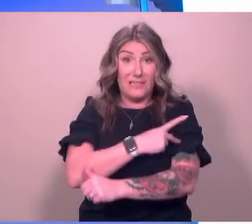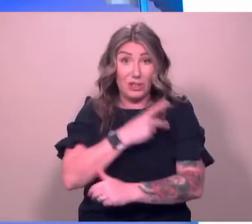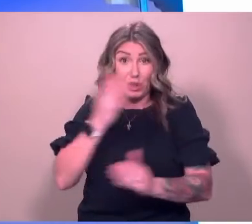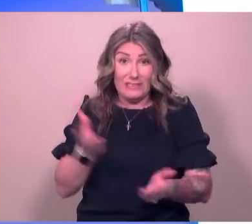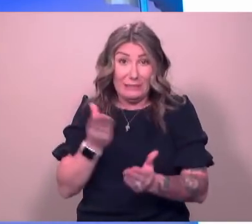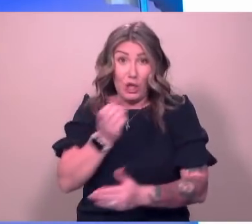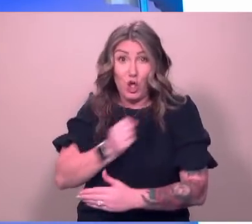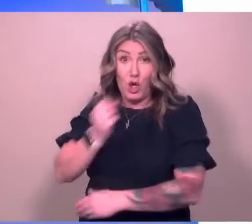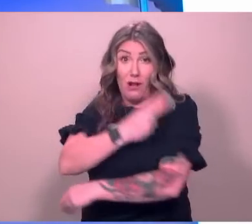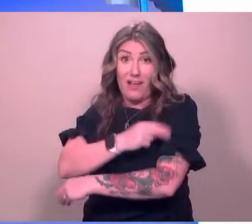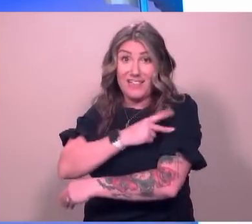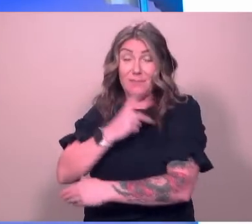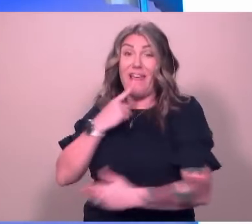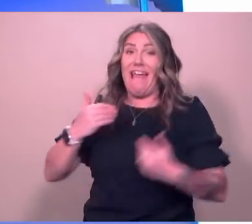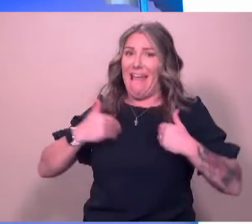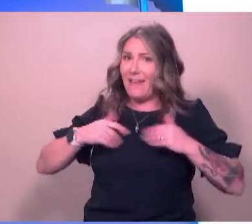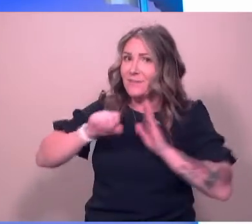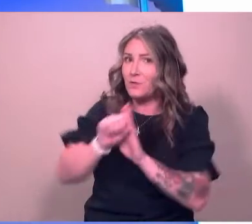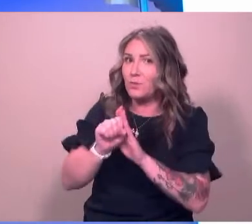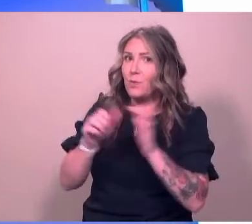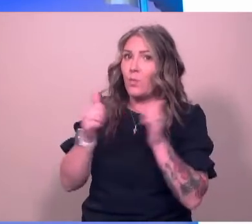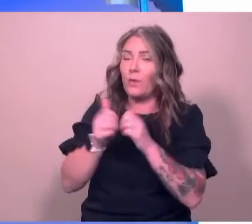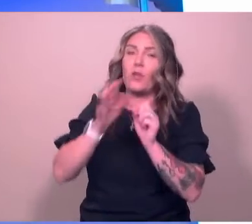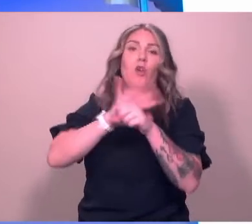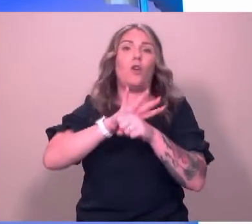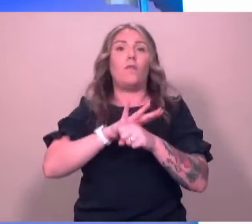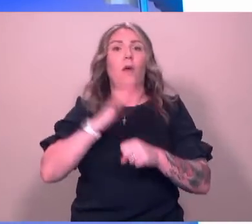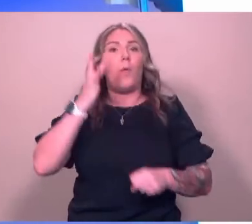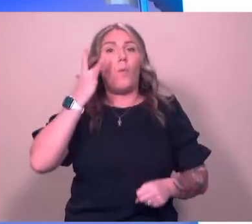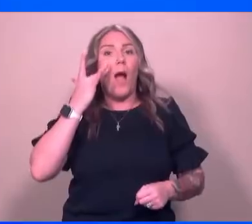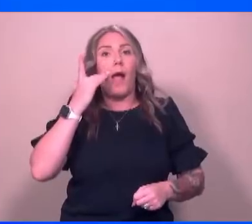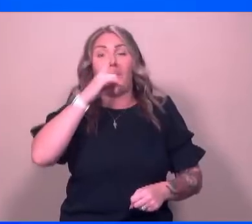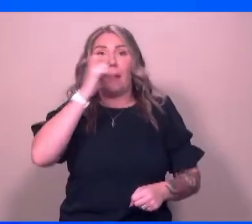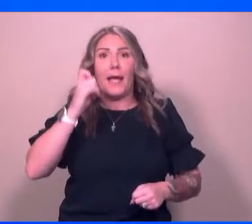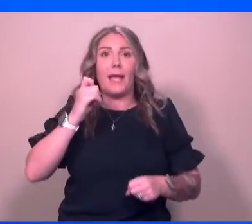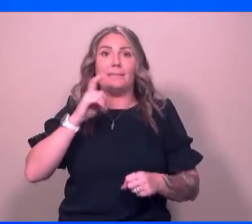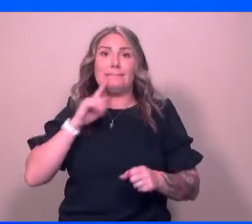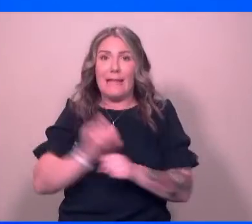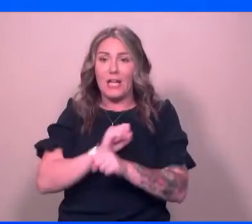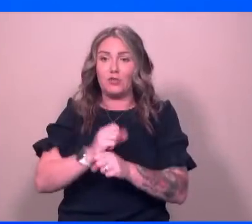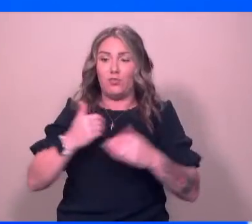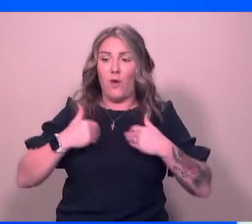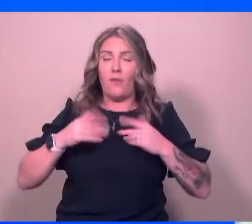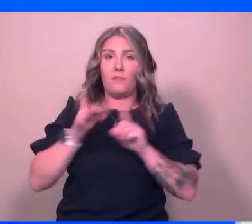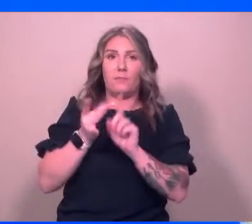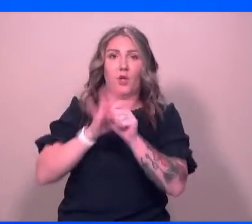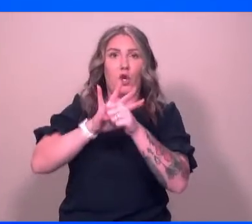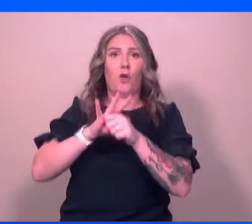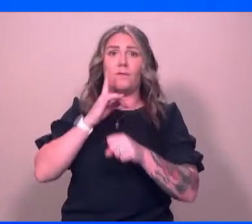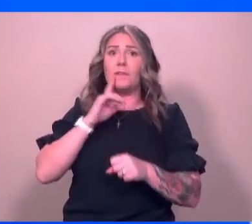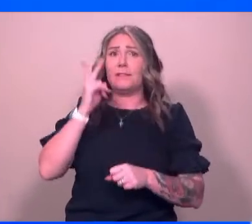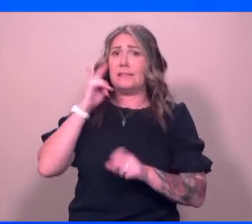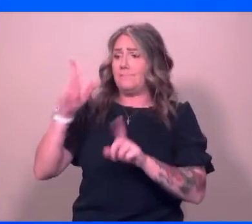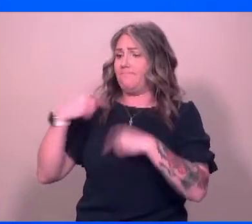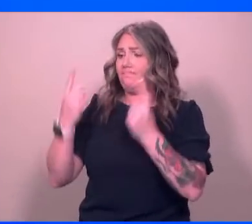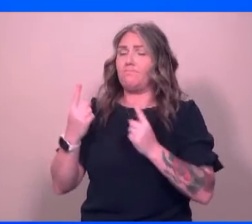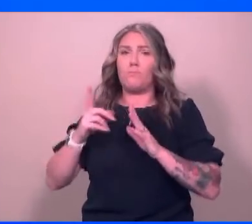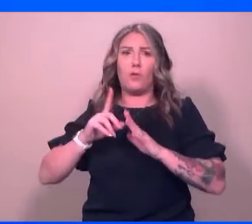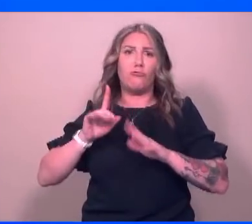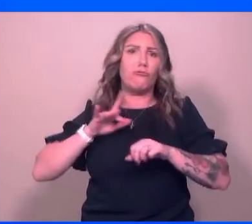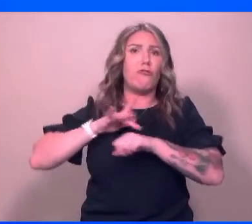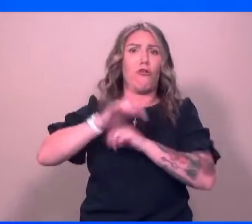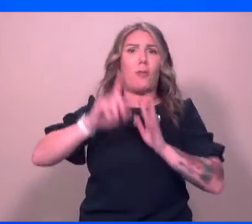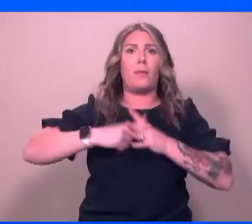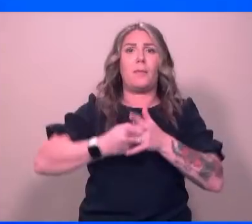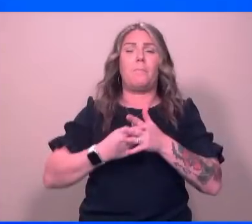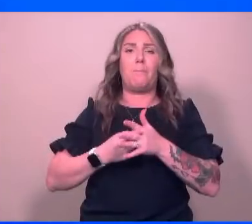with COVID are symptomatic with COVID. They're here because of COVID. Yep, and we've seen since the early beginning, since we started the